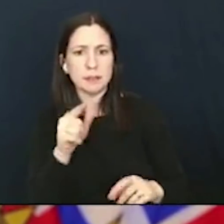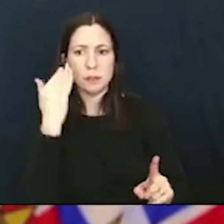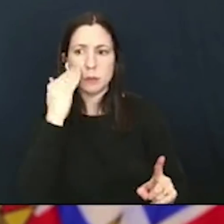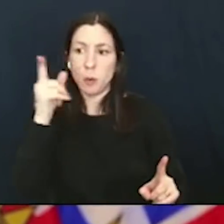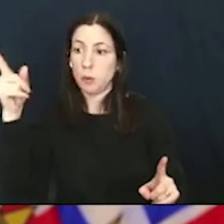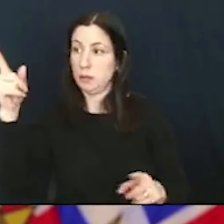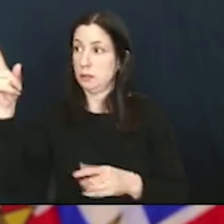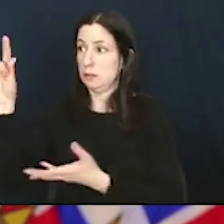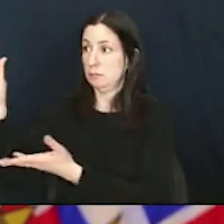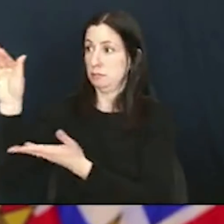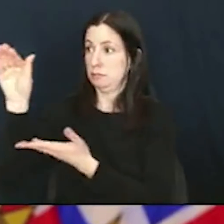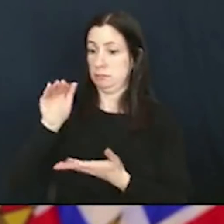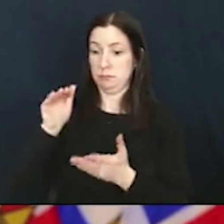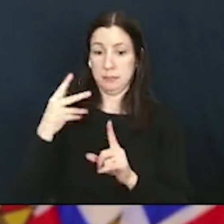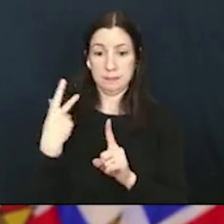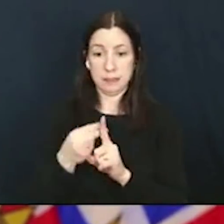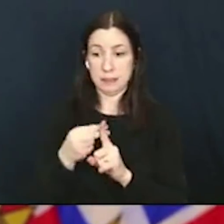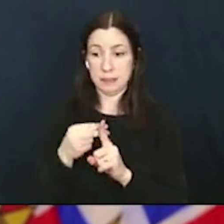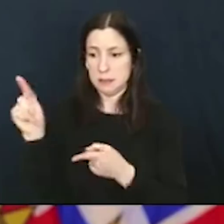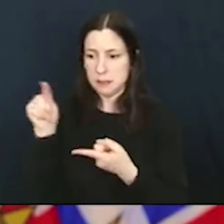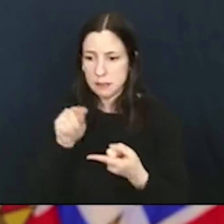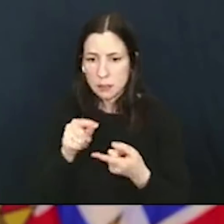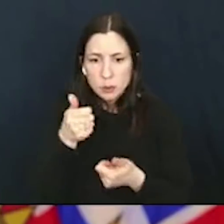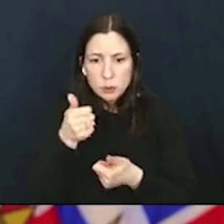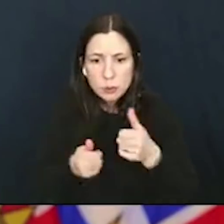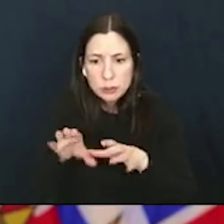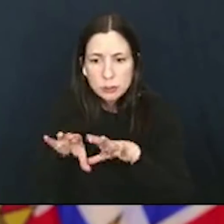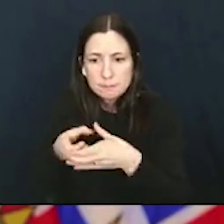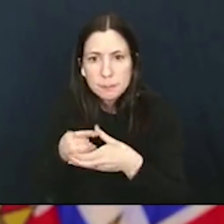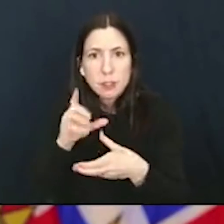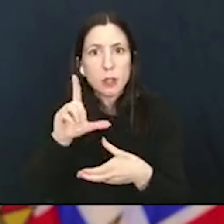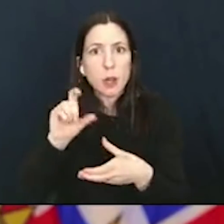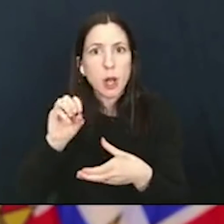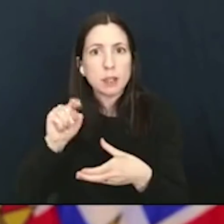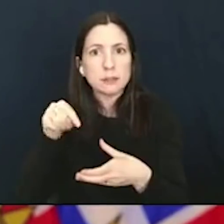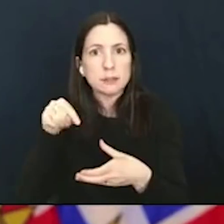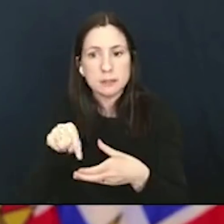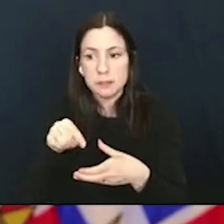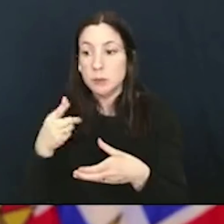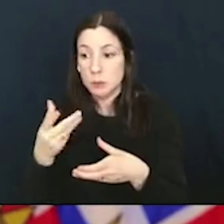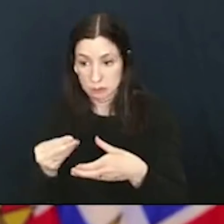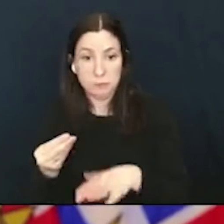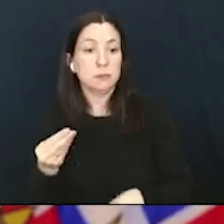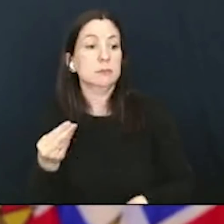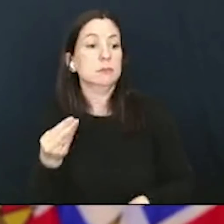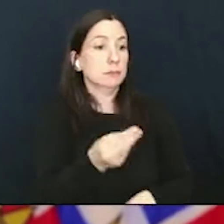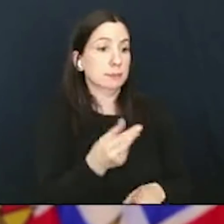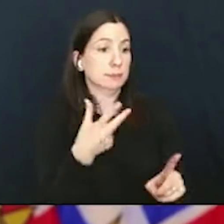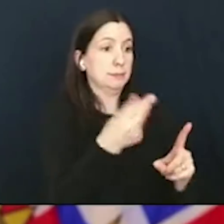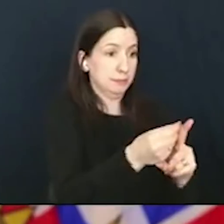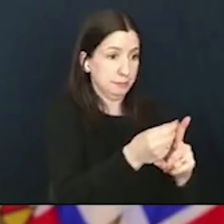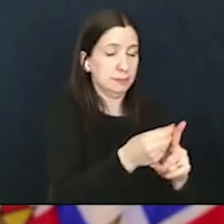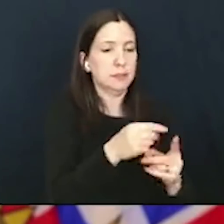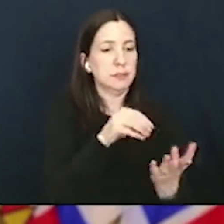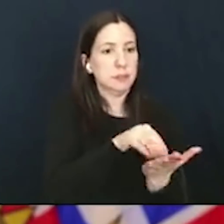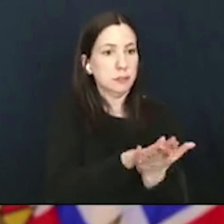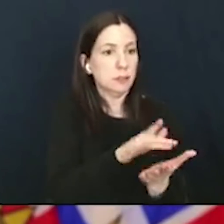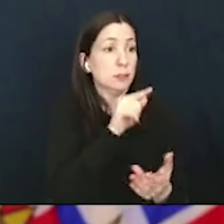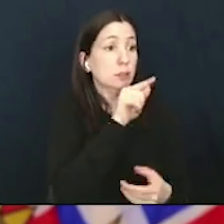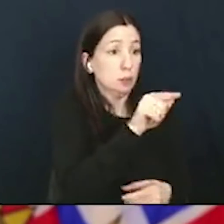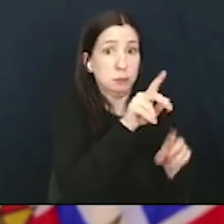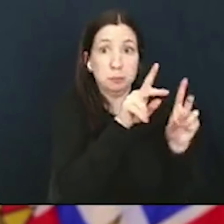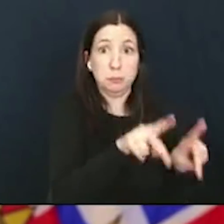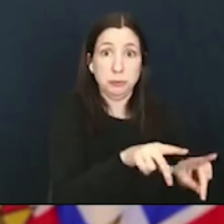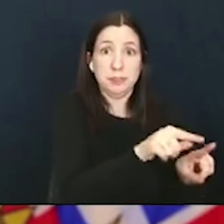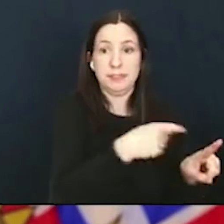which vaccine goes into everybody's arm. This is for individuals so that you know which vaccine you got when